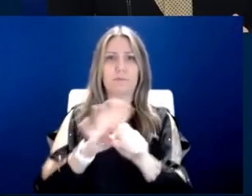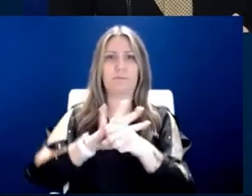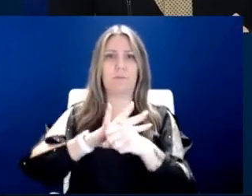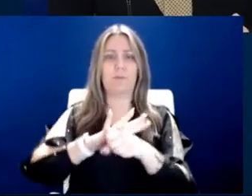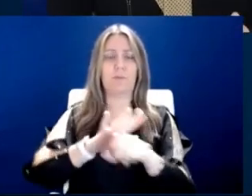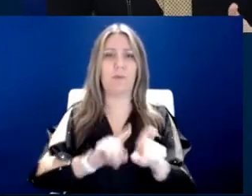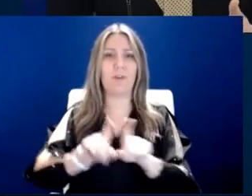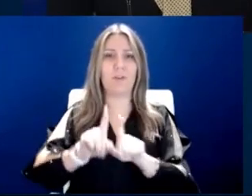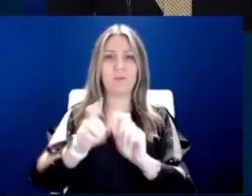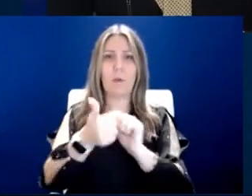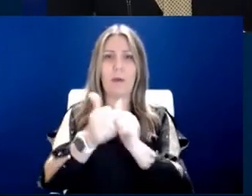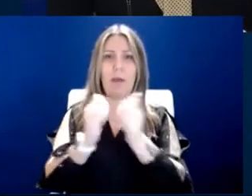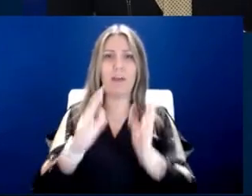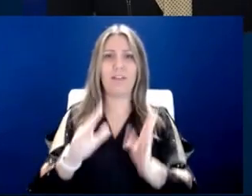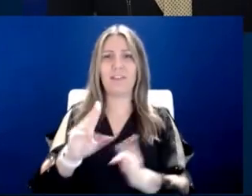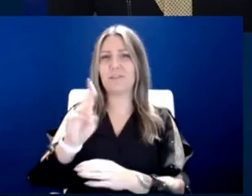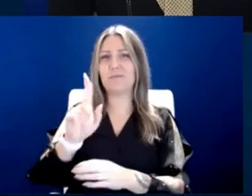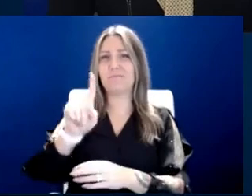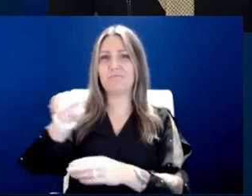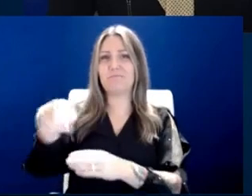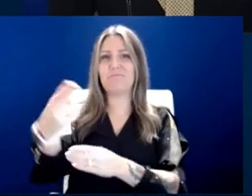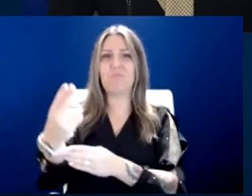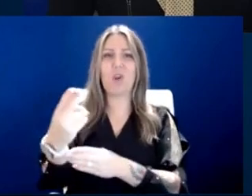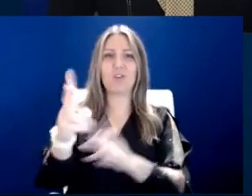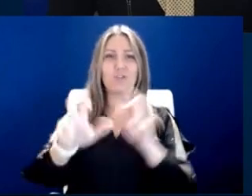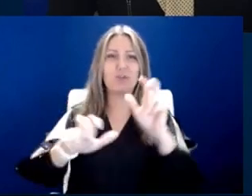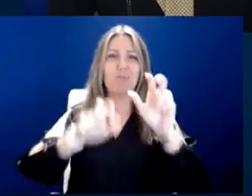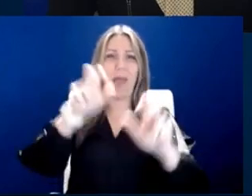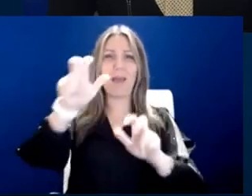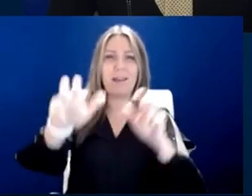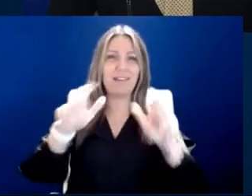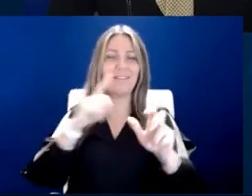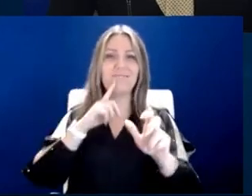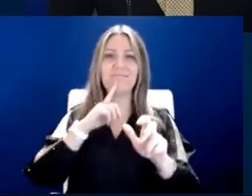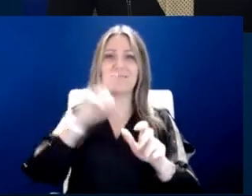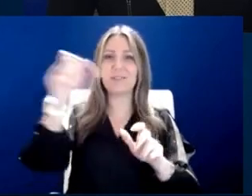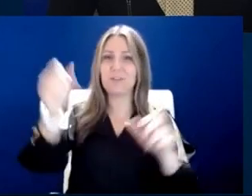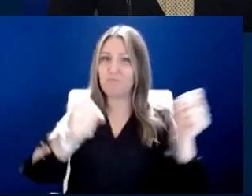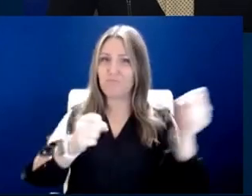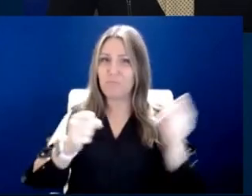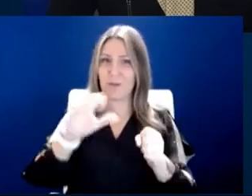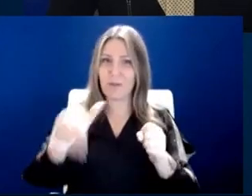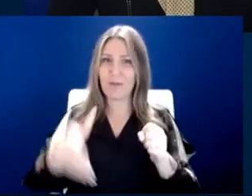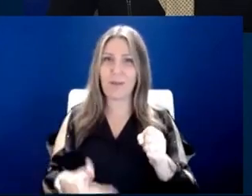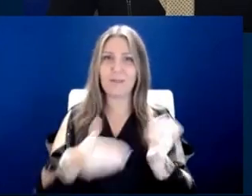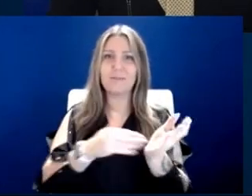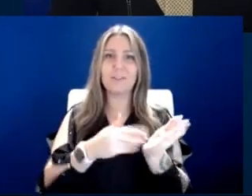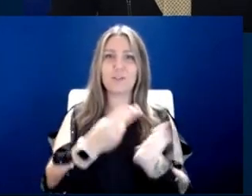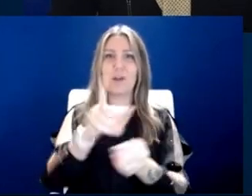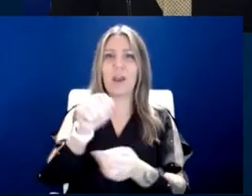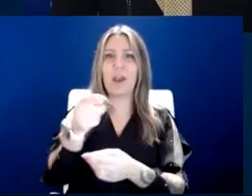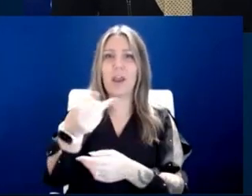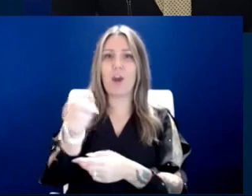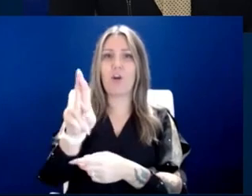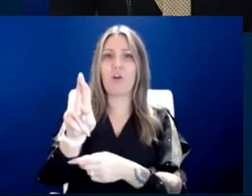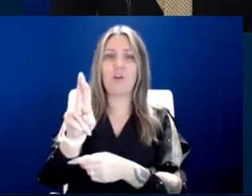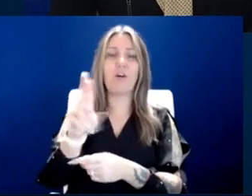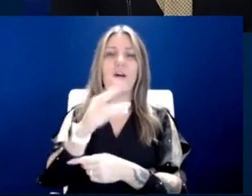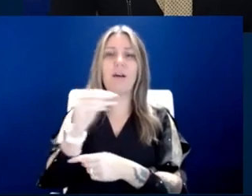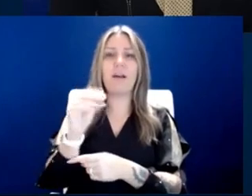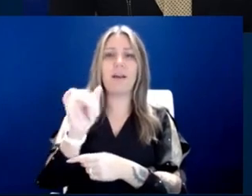weeks. We want to bring in our guests, Dr. John Alm and Dr. Jared Harrell, both here with us this morning virtually,